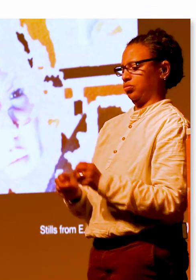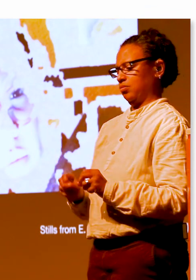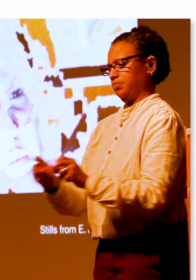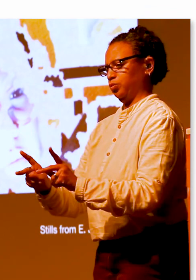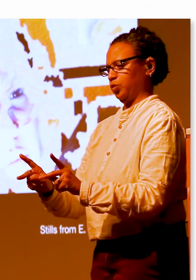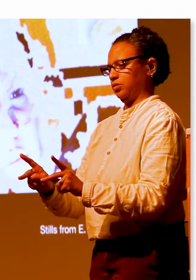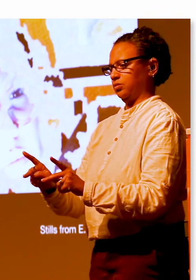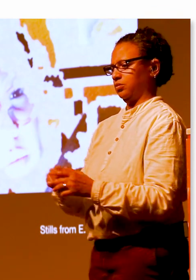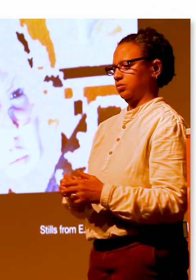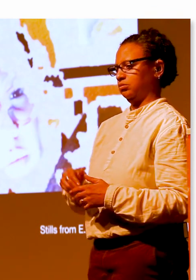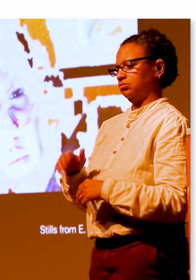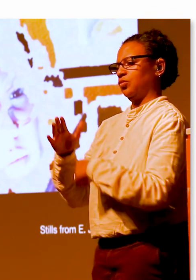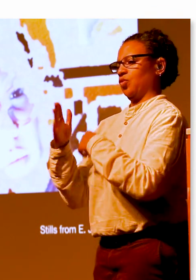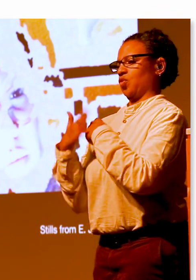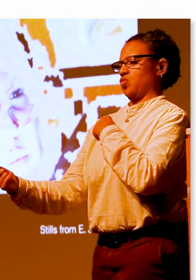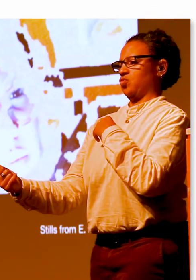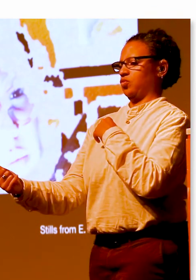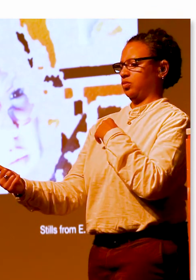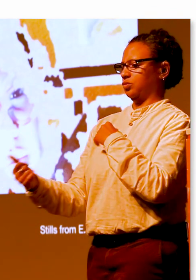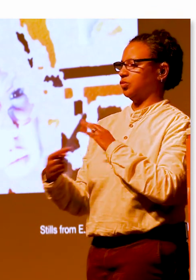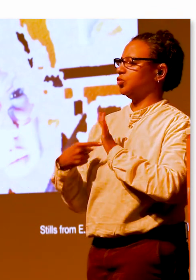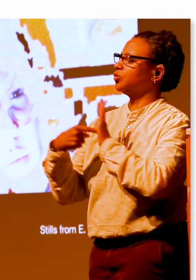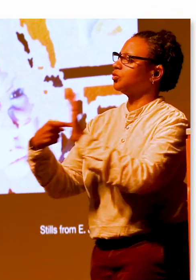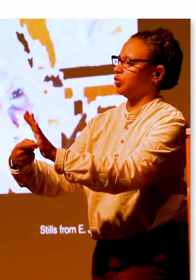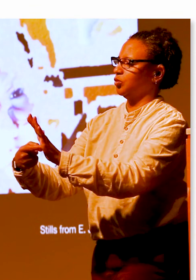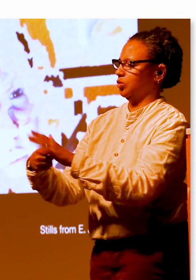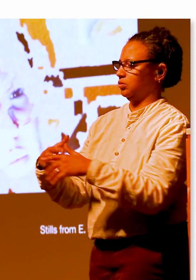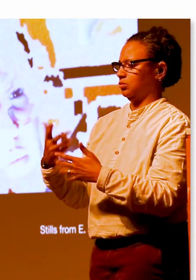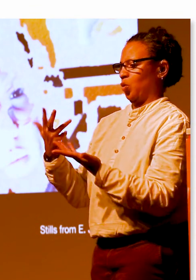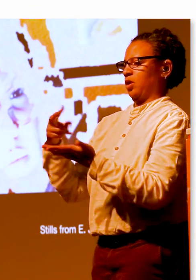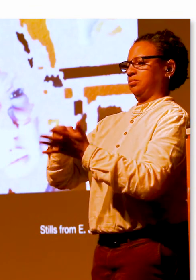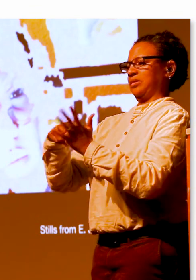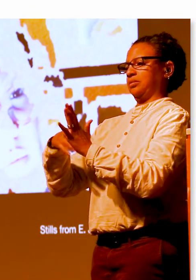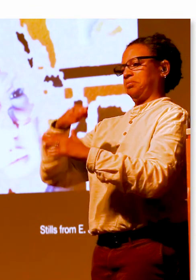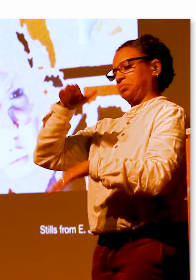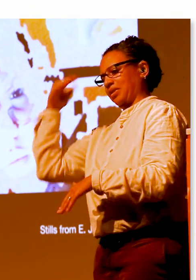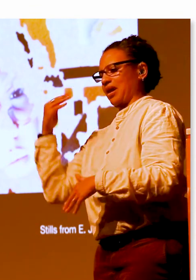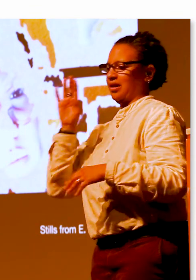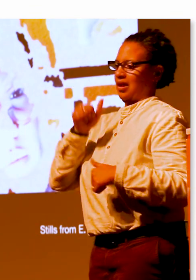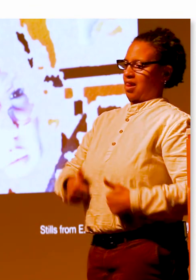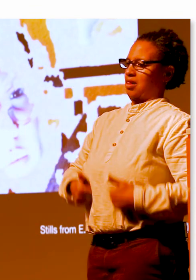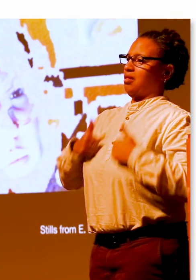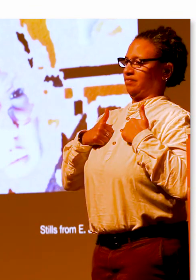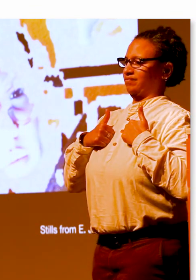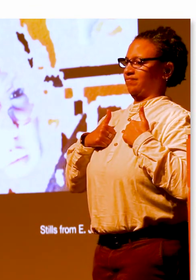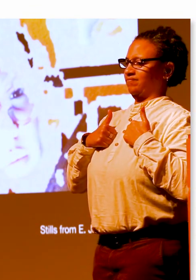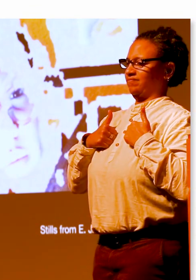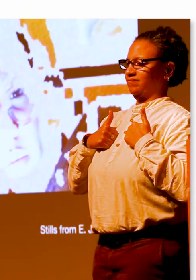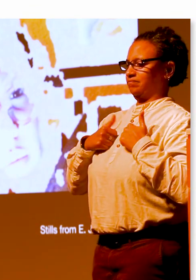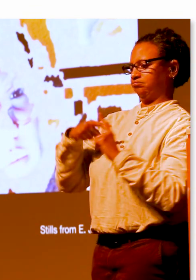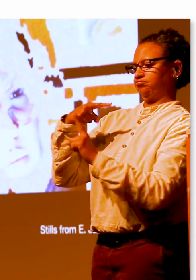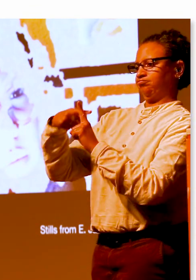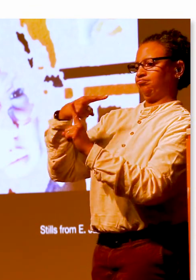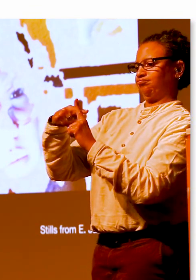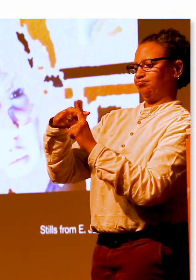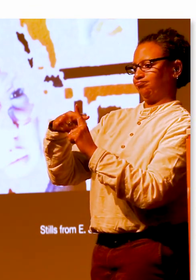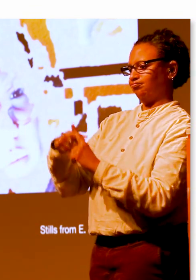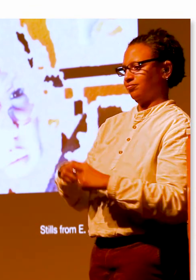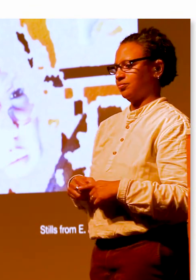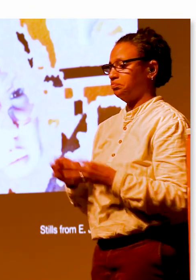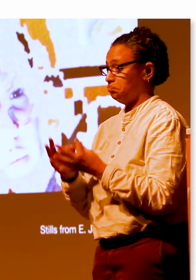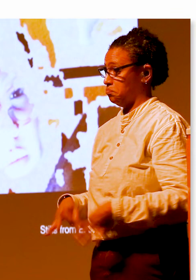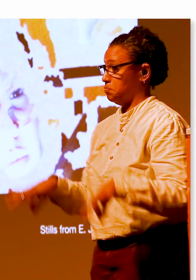call to show what it means to be Black and alive. And that has remained a stream and like